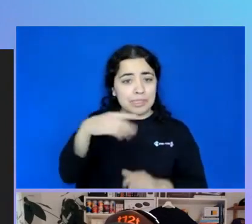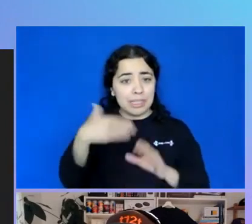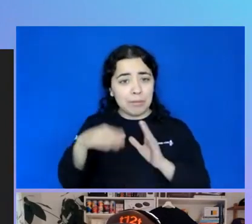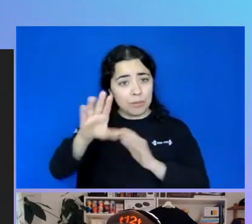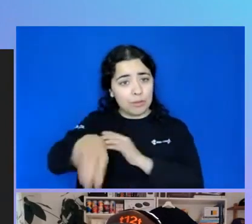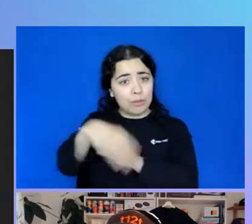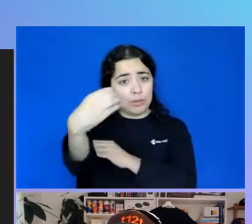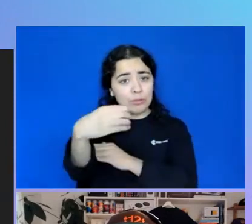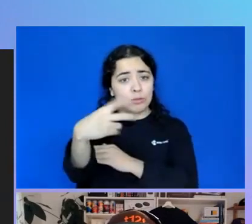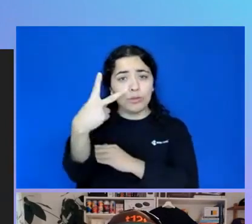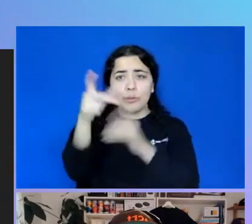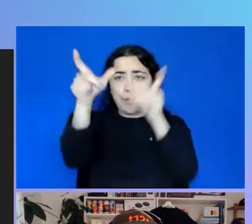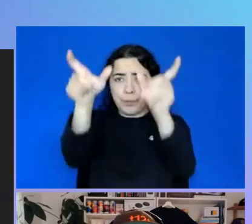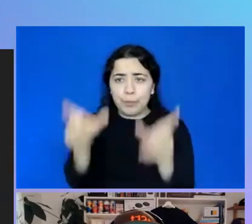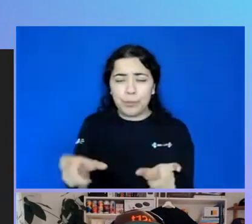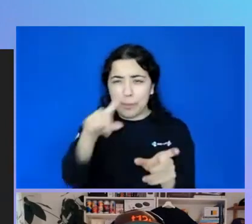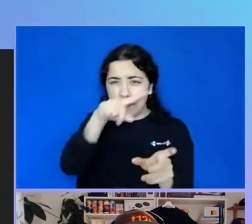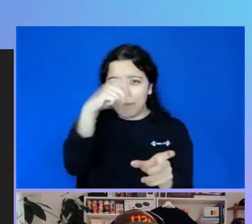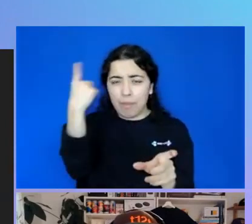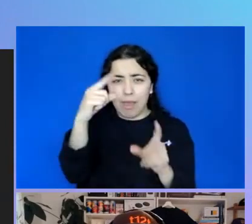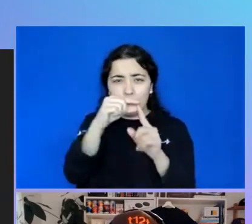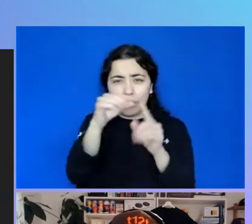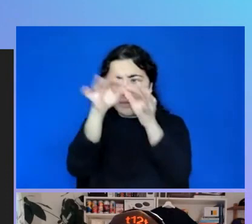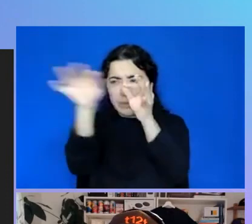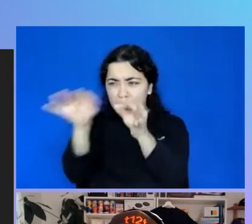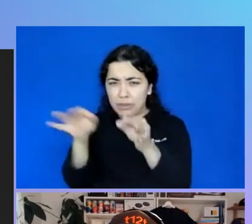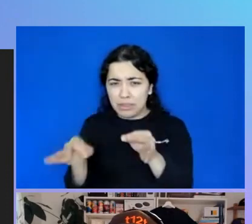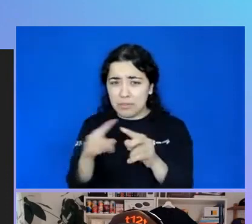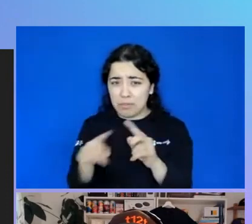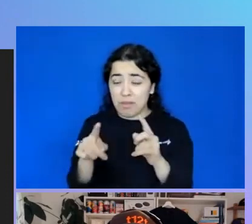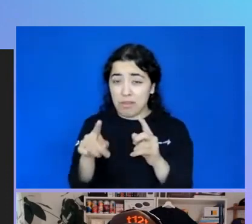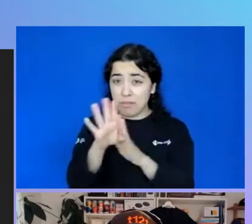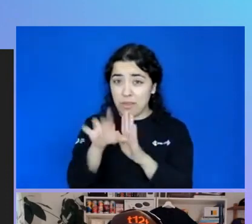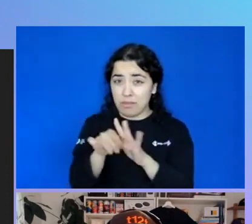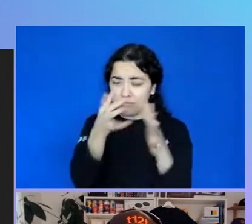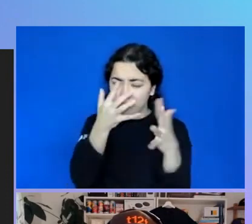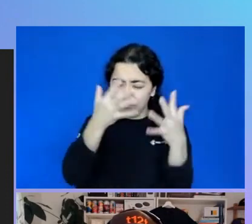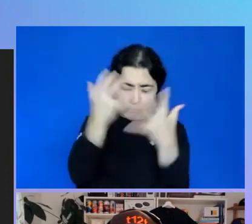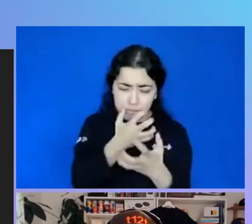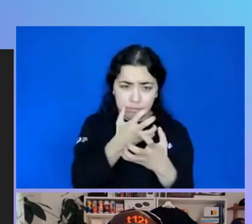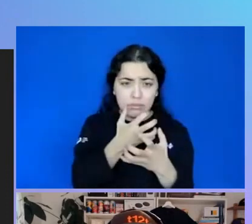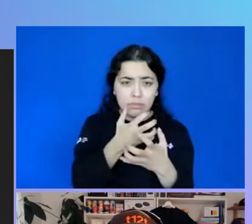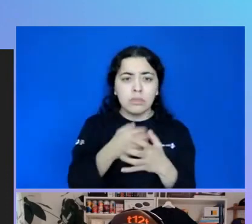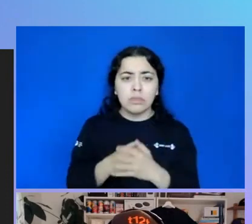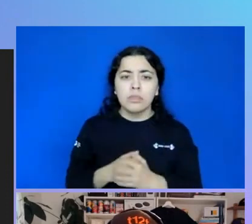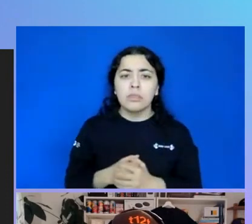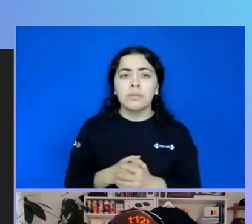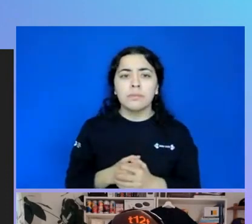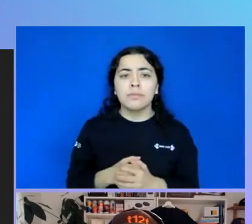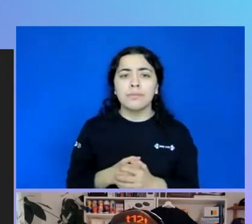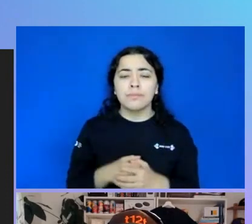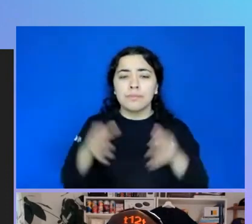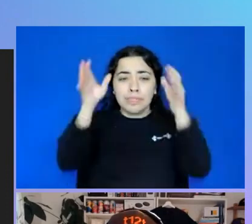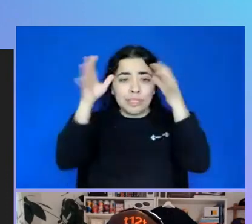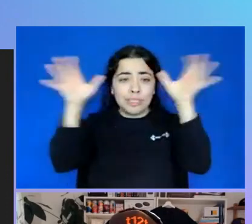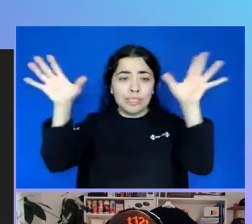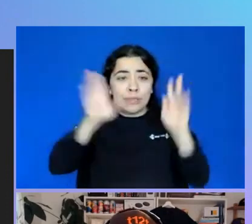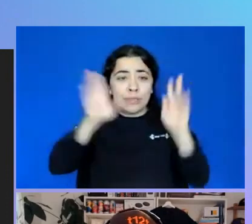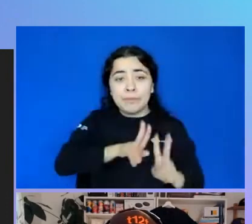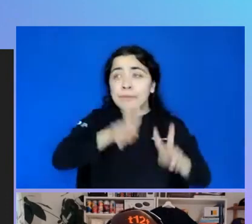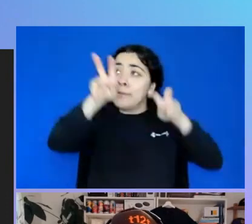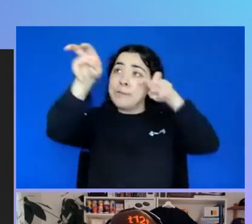2-column layout. It's really, really dark background, and deers going over the